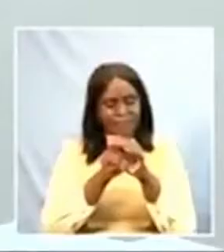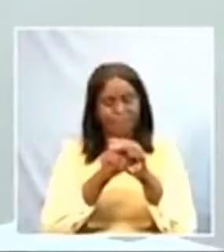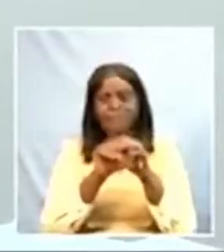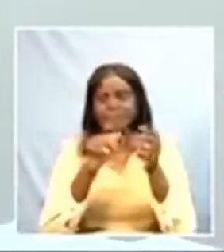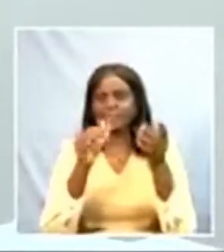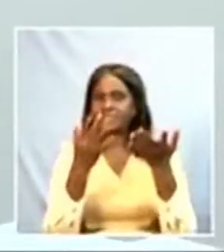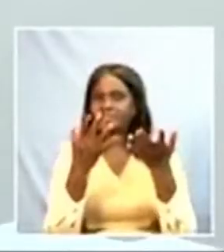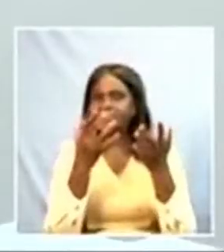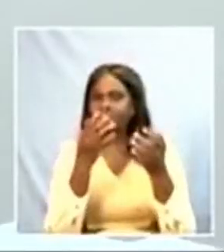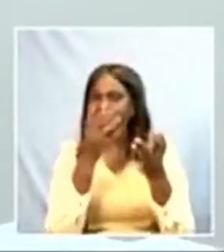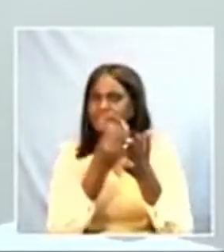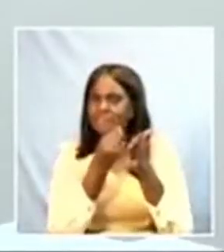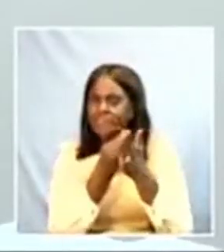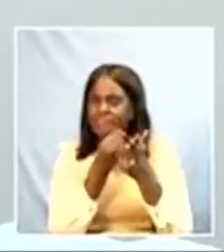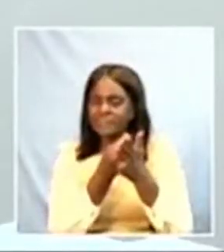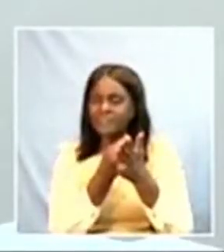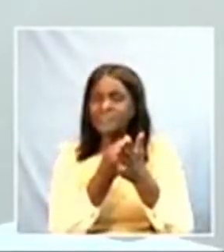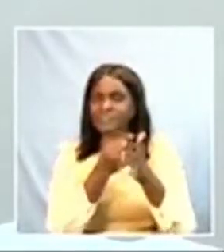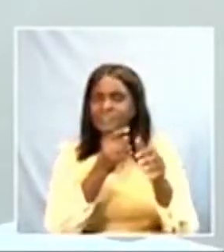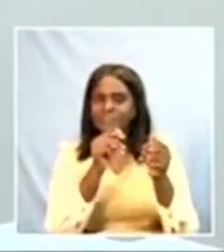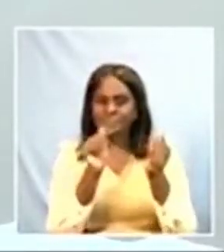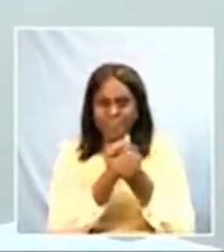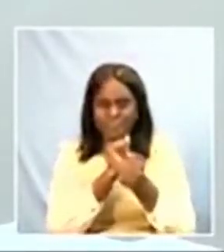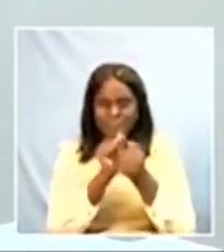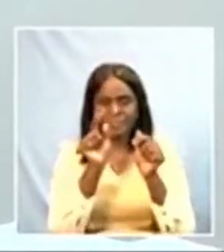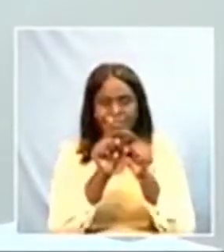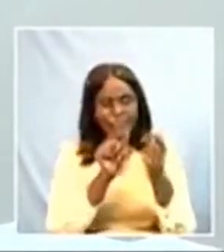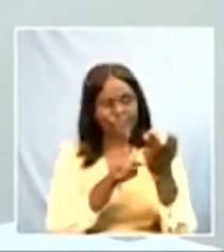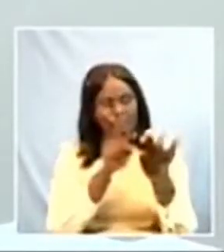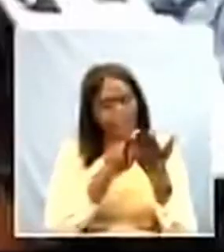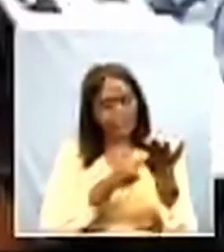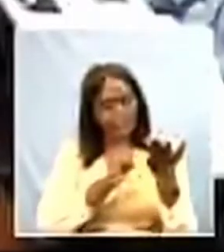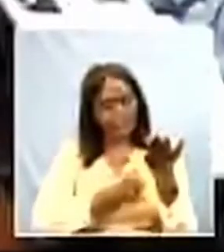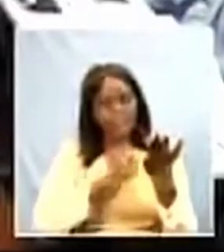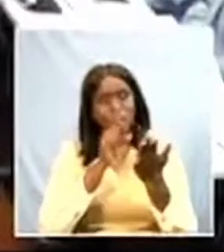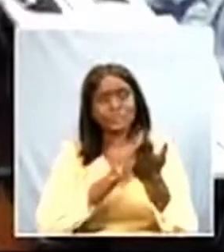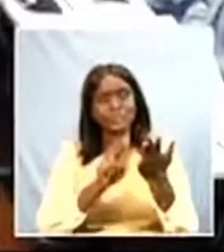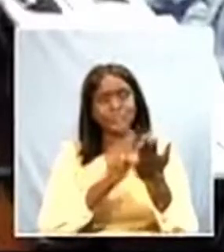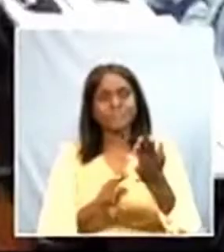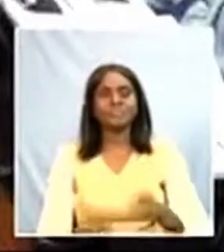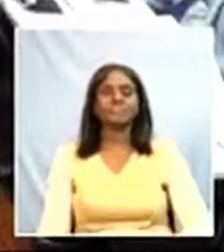liquidated damages? You have written yourselves. This is a report we are reading.